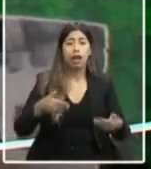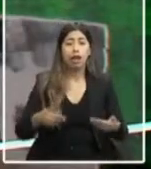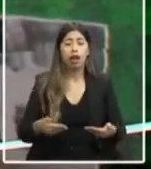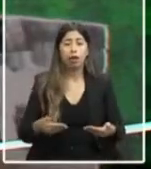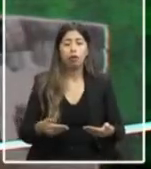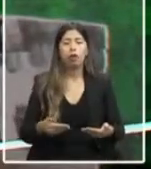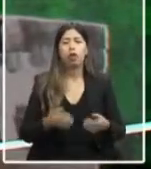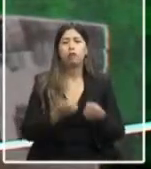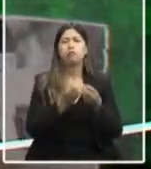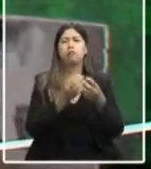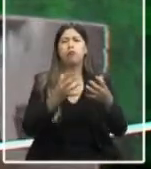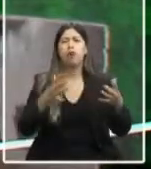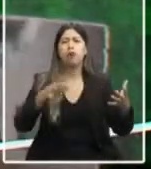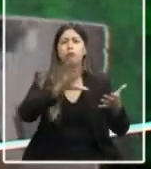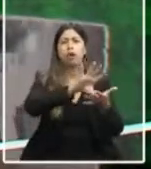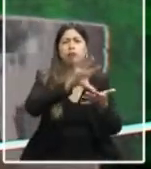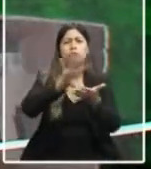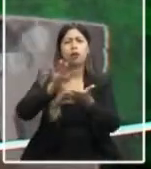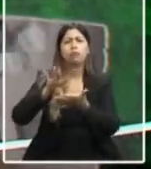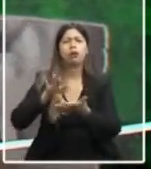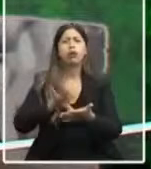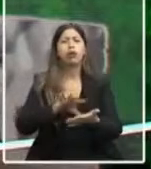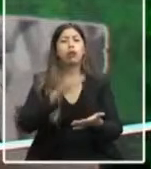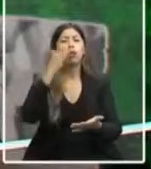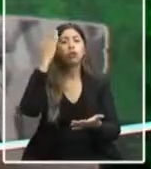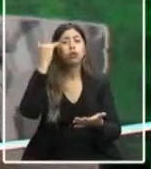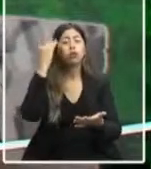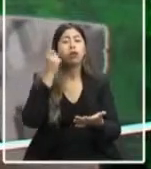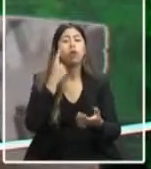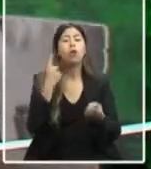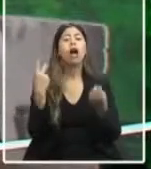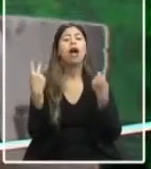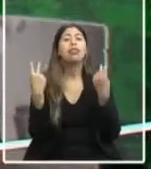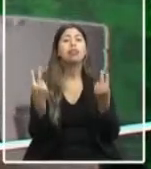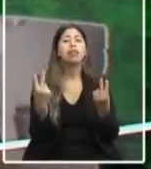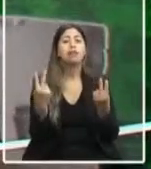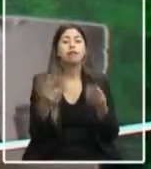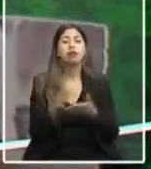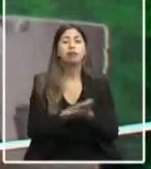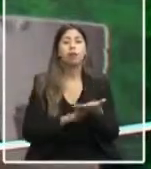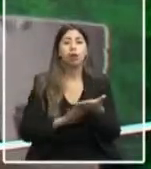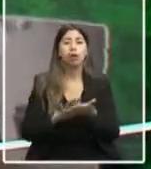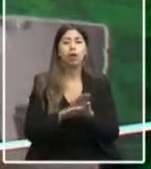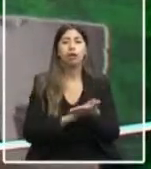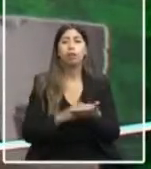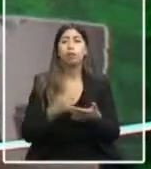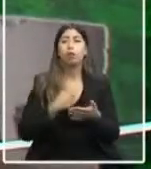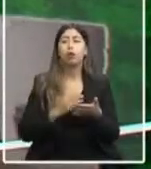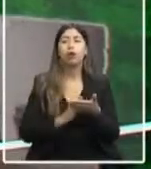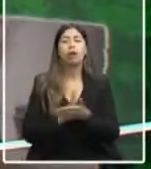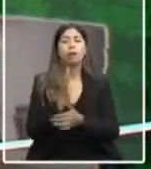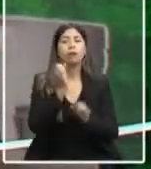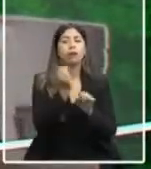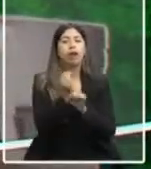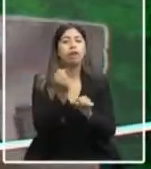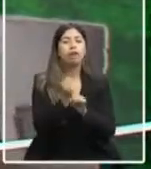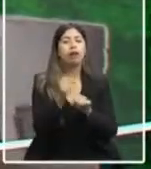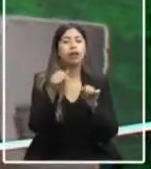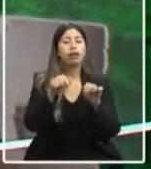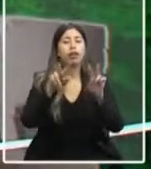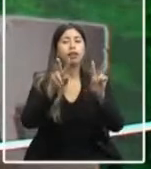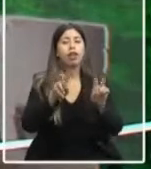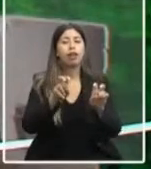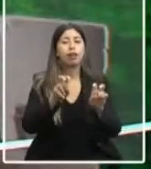nature is sitting out there, but they won't be able to tell you. For example, when I first started working on this, these areas, I found that most countries didn't have